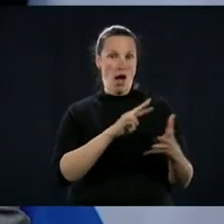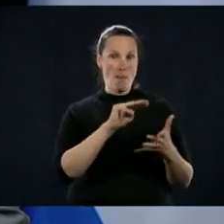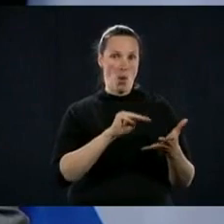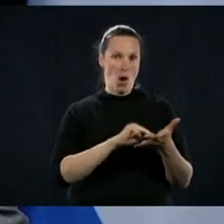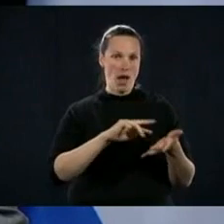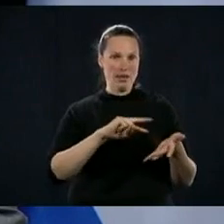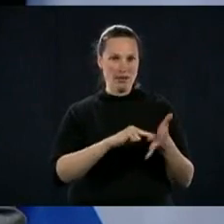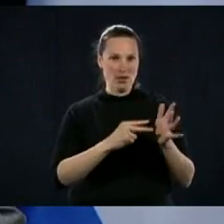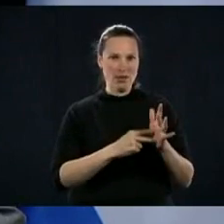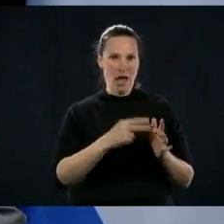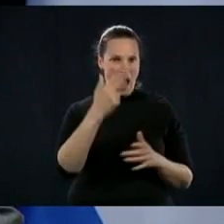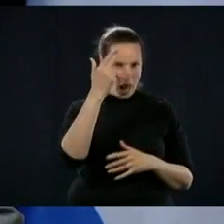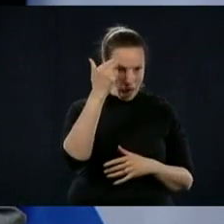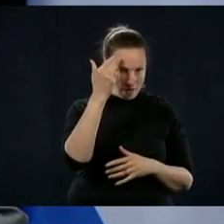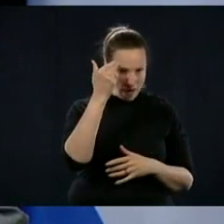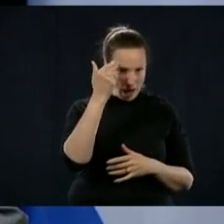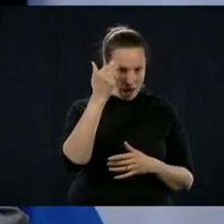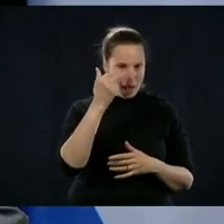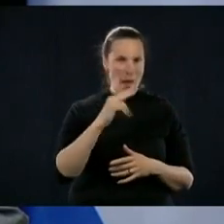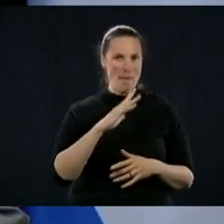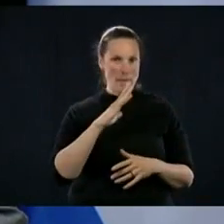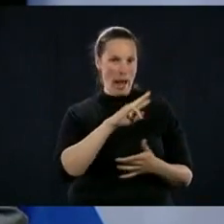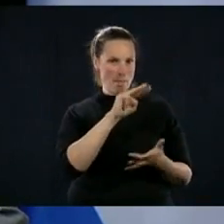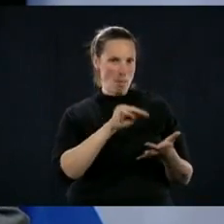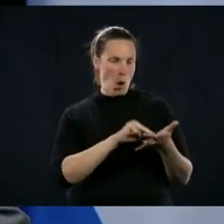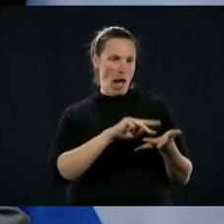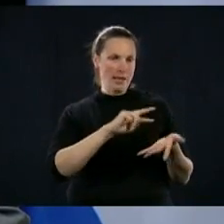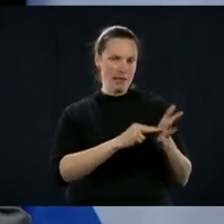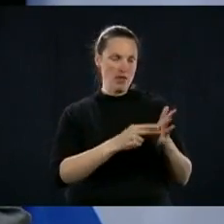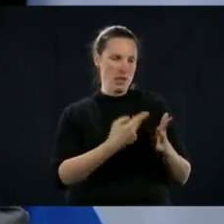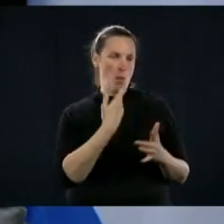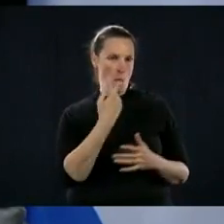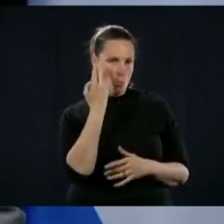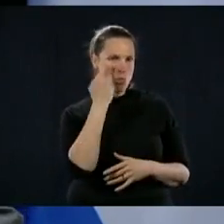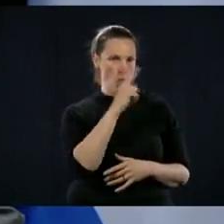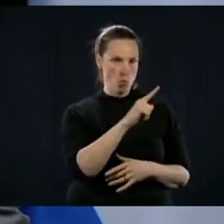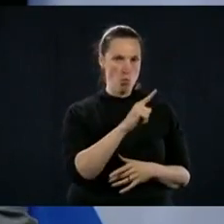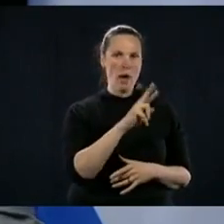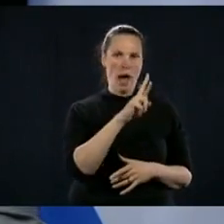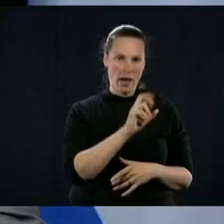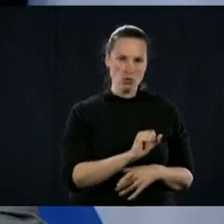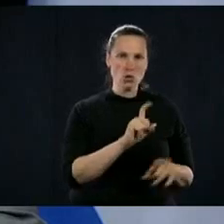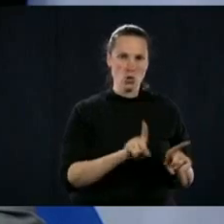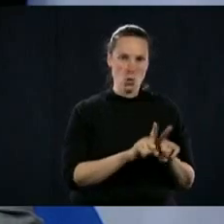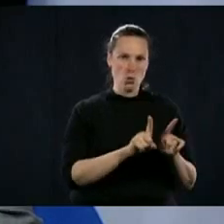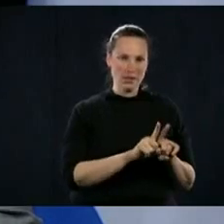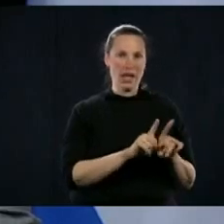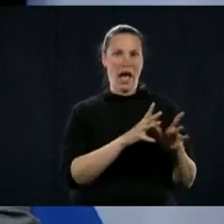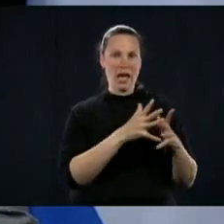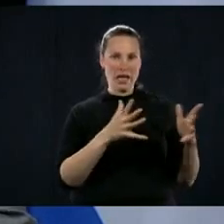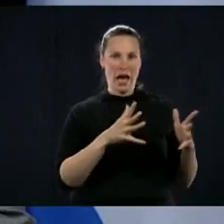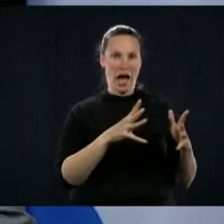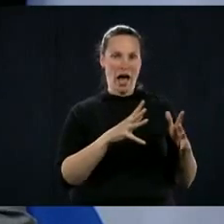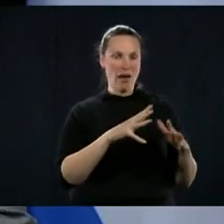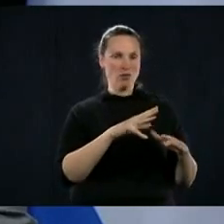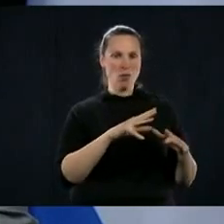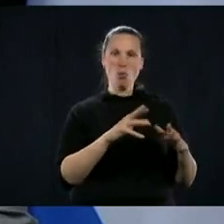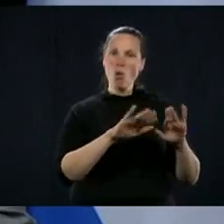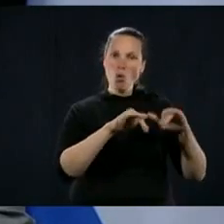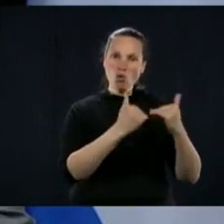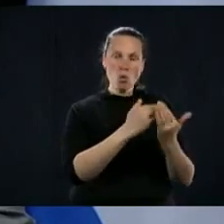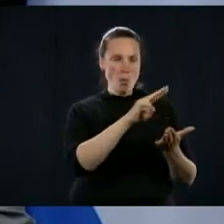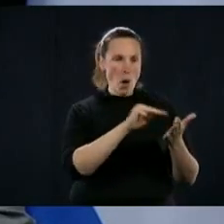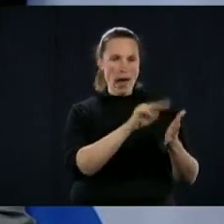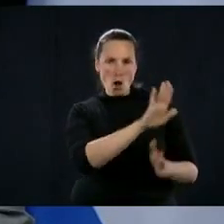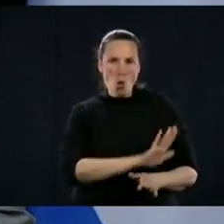metropolitan area of Montreal. I don't want people from Laval to interpret the guidelines that the Premier just gave to us and that they think that they're not applicable